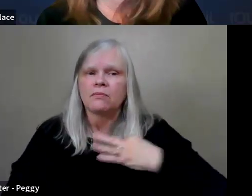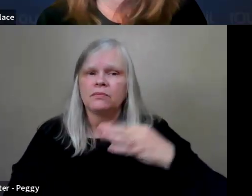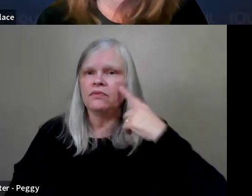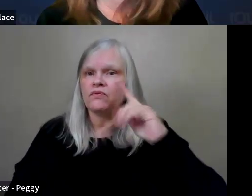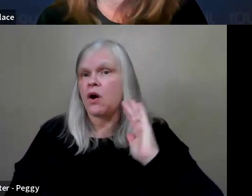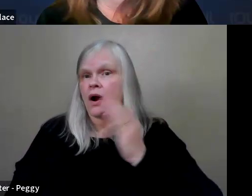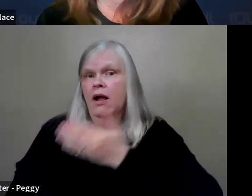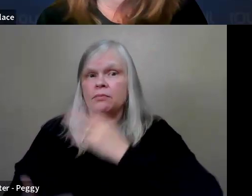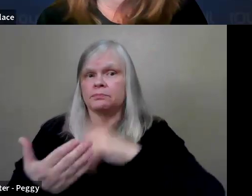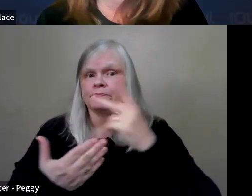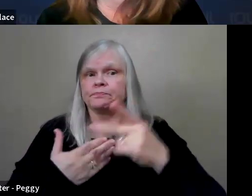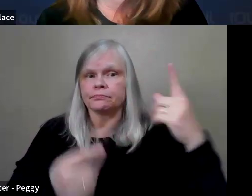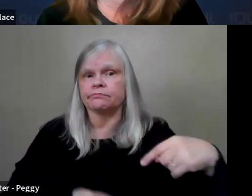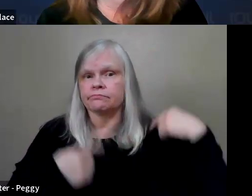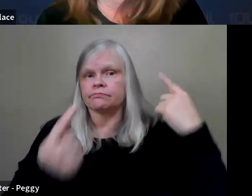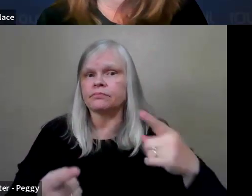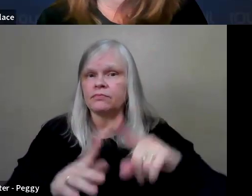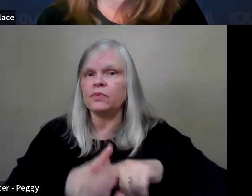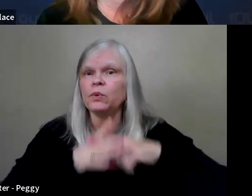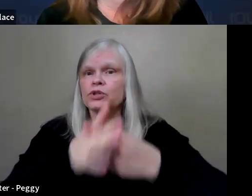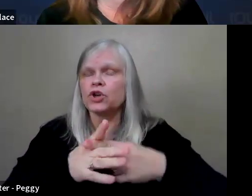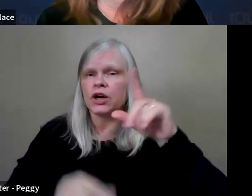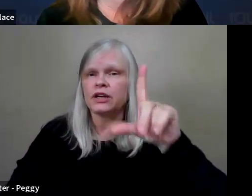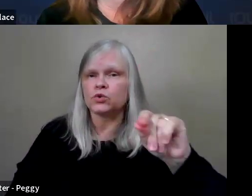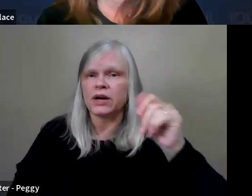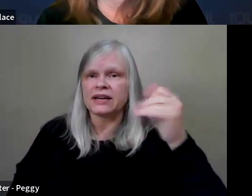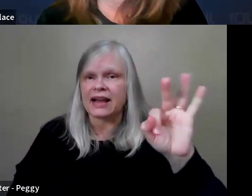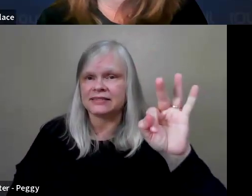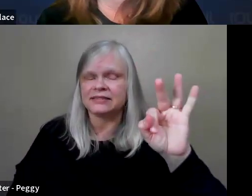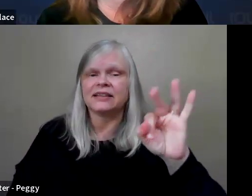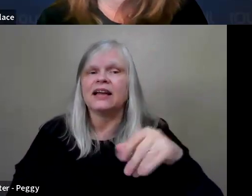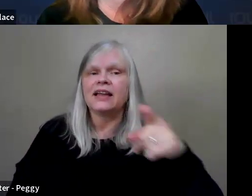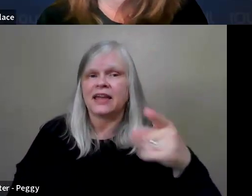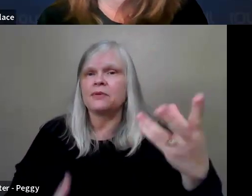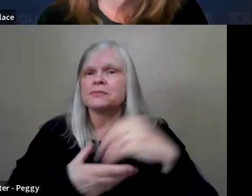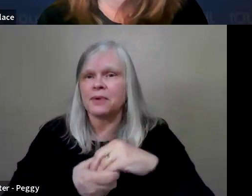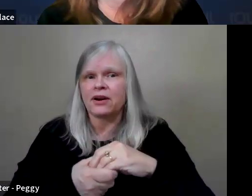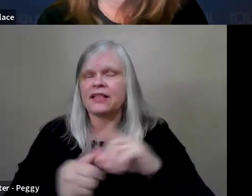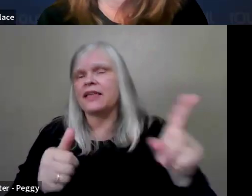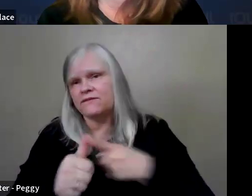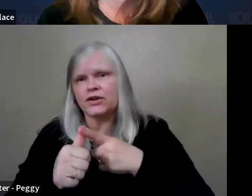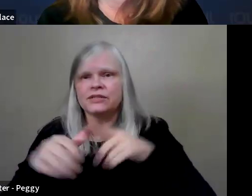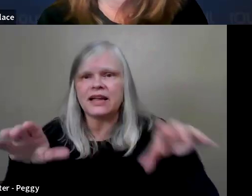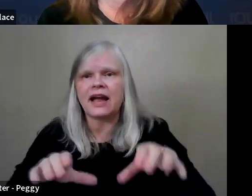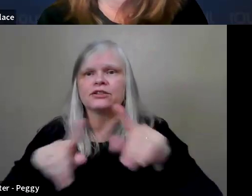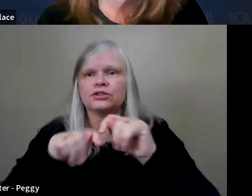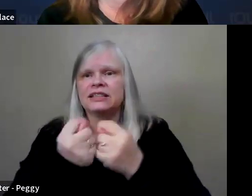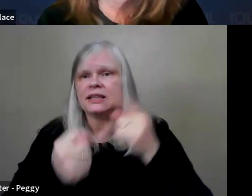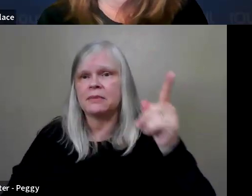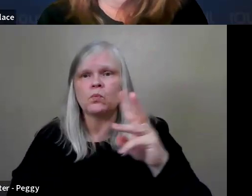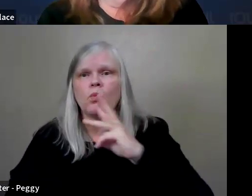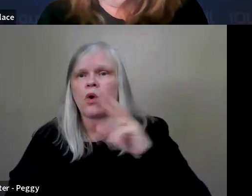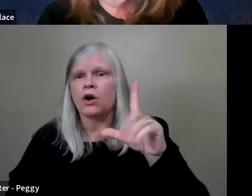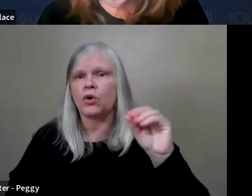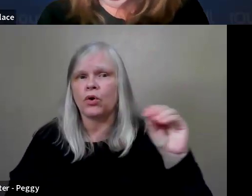our program since we got started in 2019, and he was part of that initial action team in Waterloo that